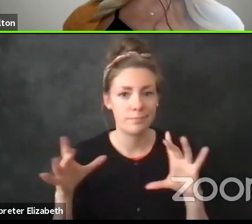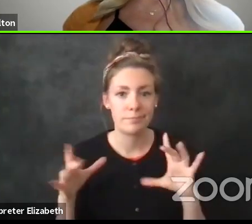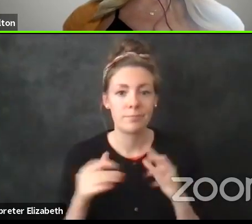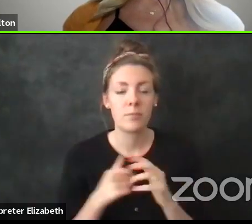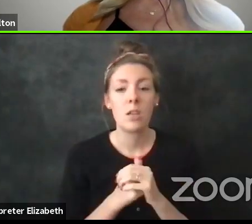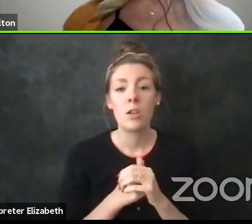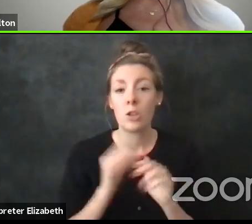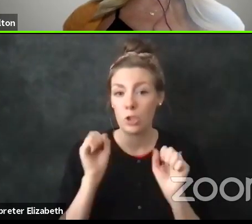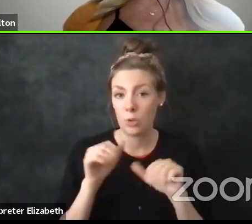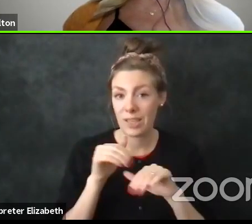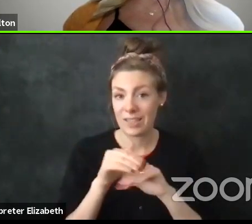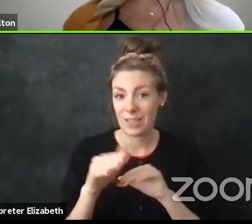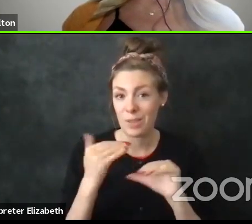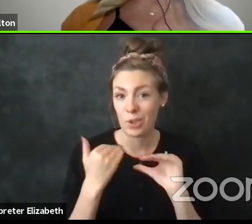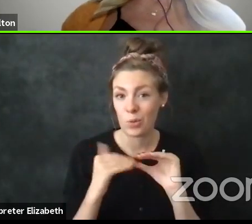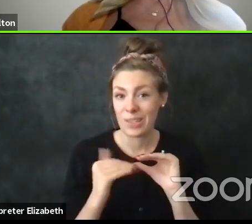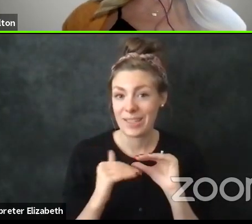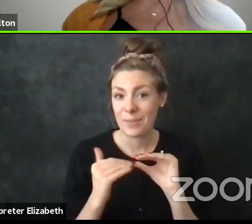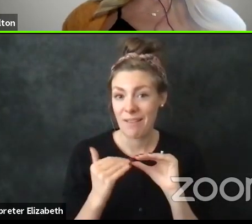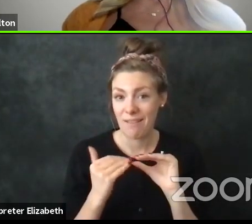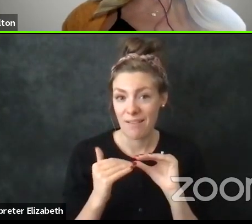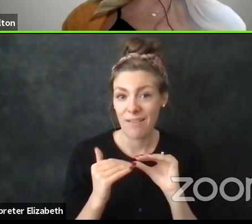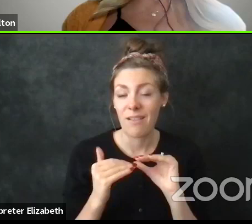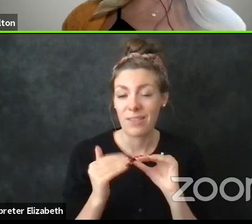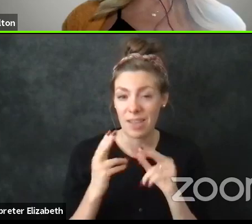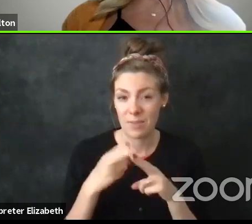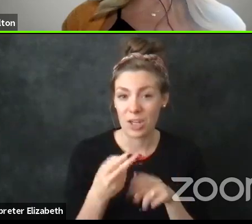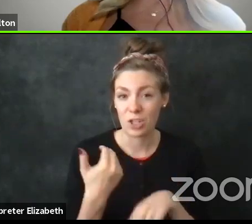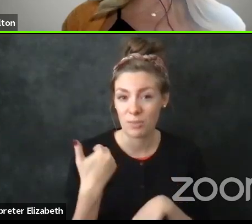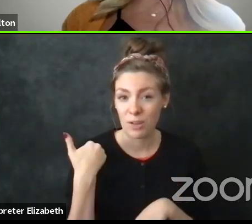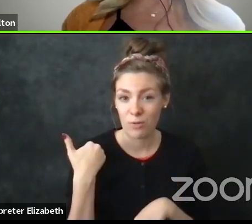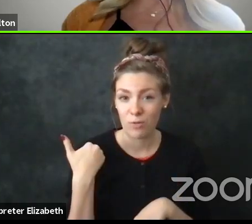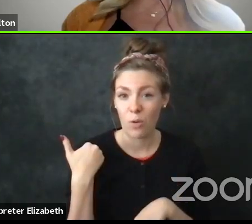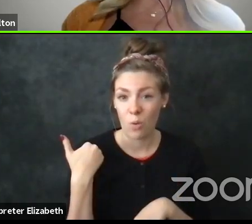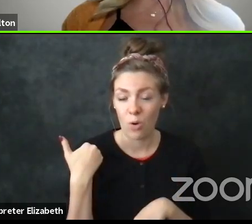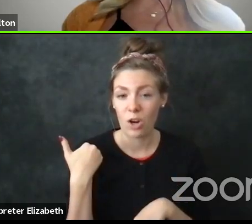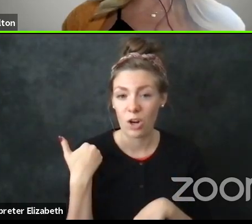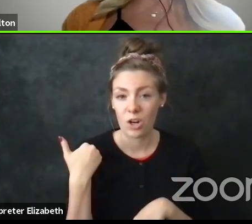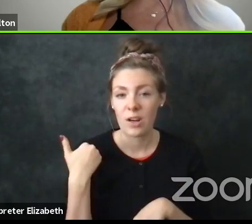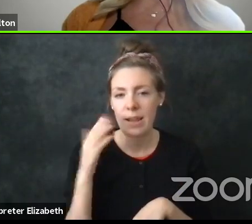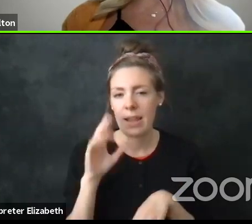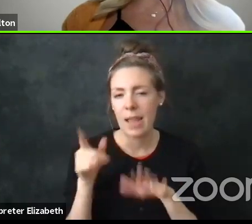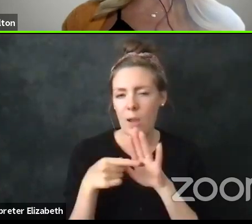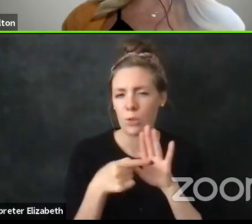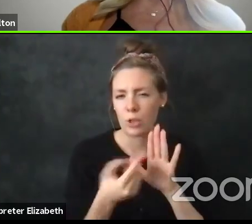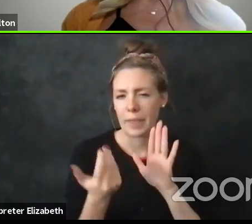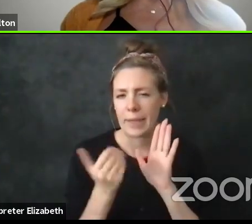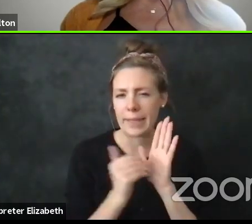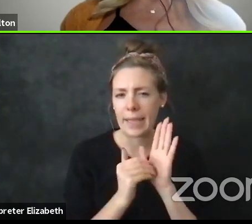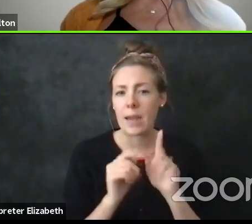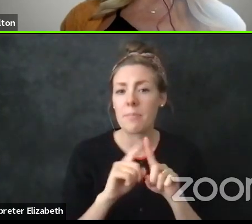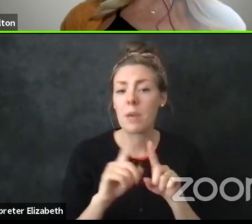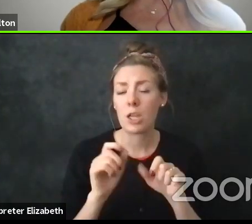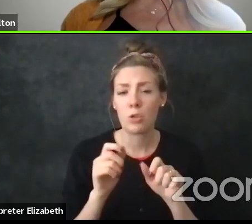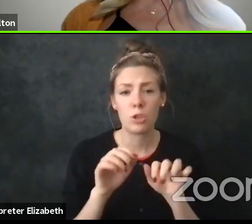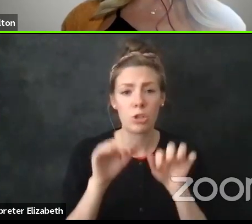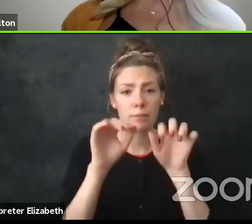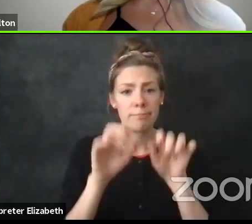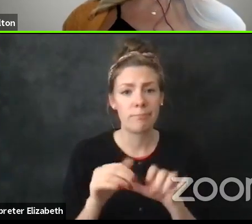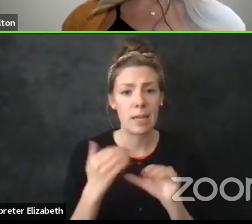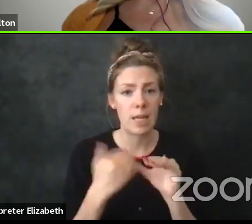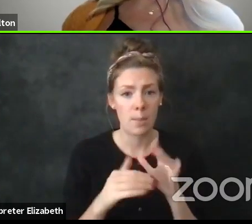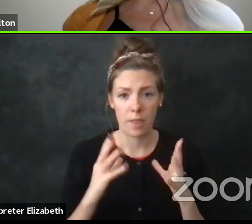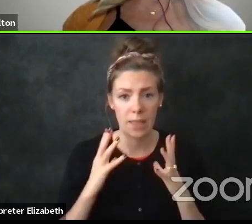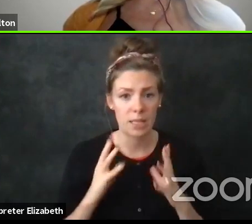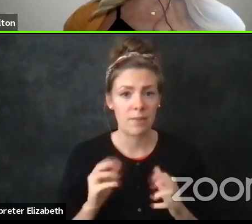submitting through email, the email website we can show on the screen as well. We want to hear